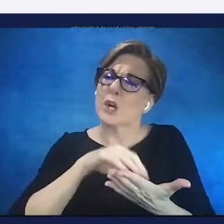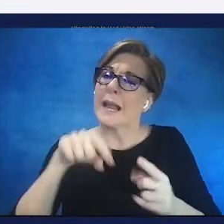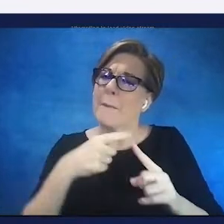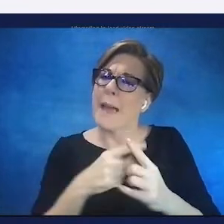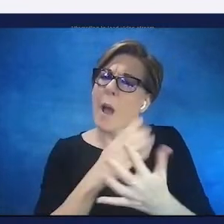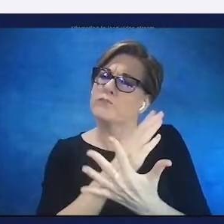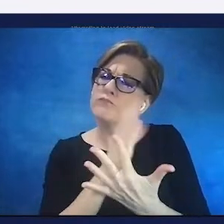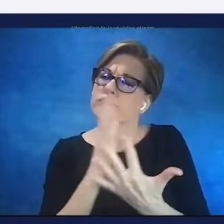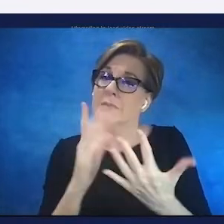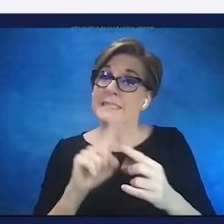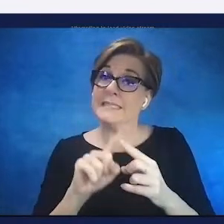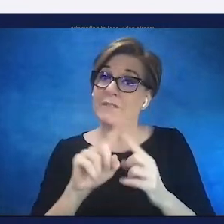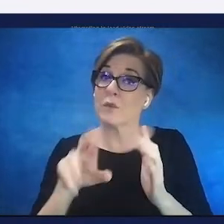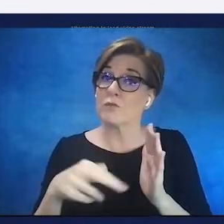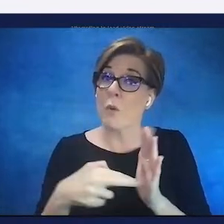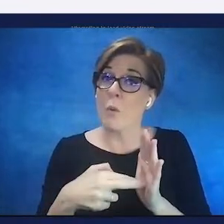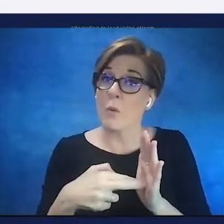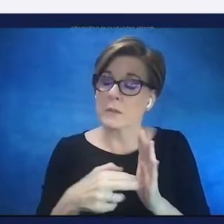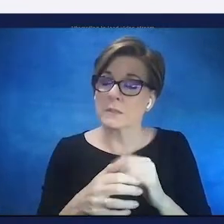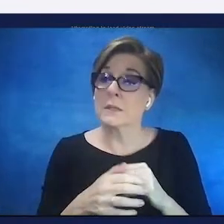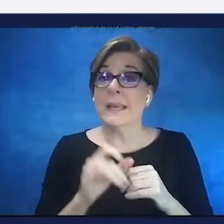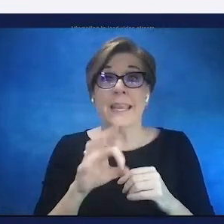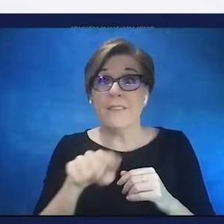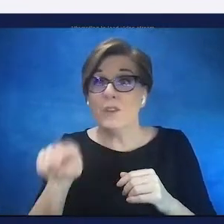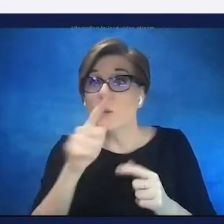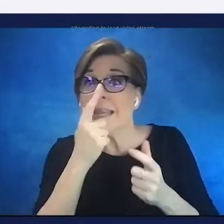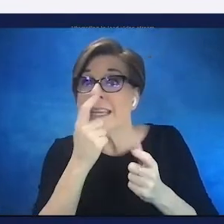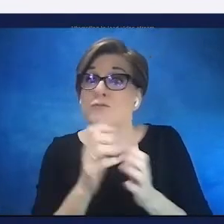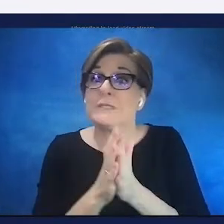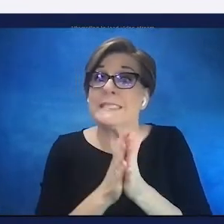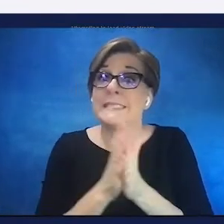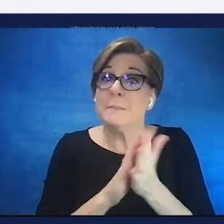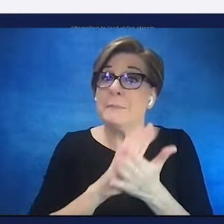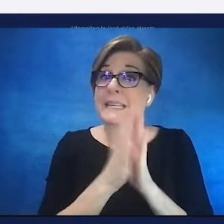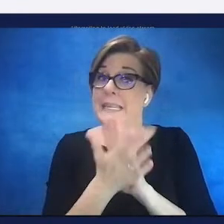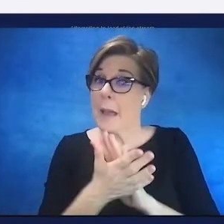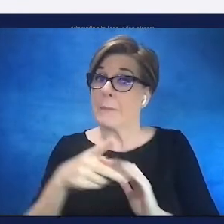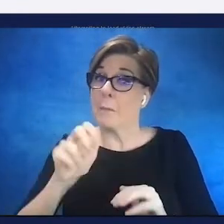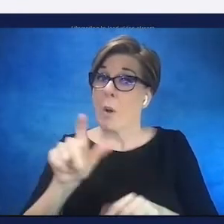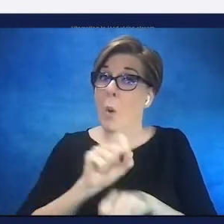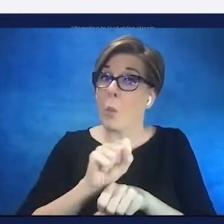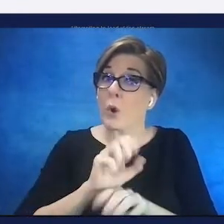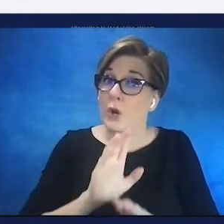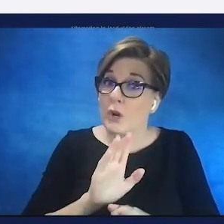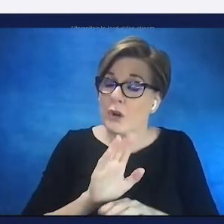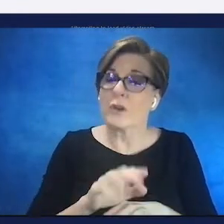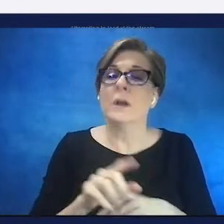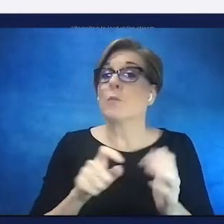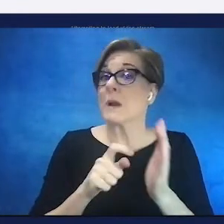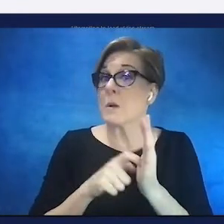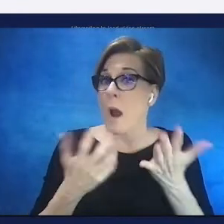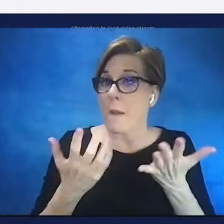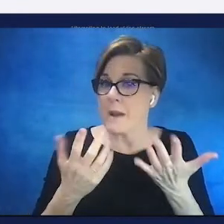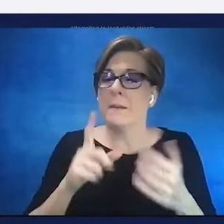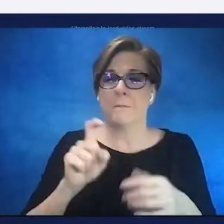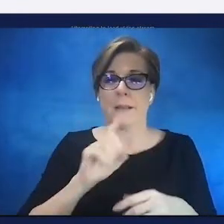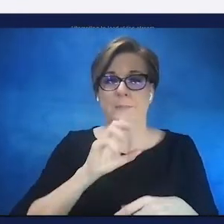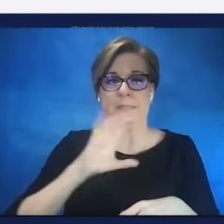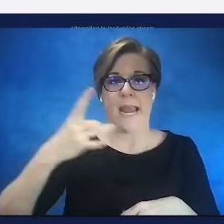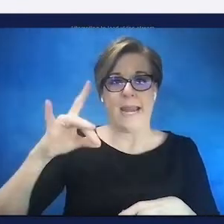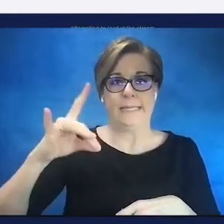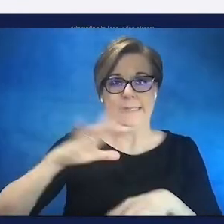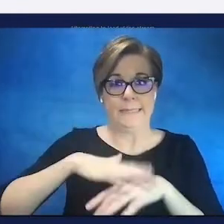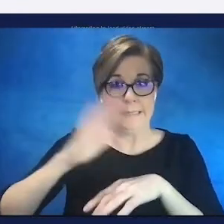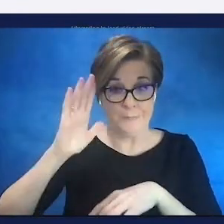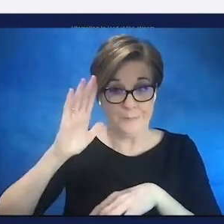different roles of a poll worker. Now, for those of you interested in becoming a poll or election worker, the requirements include that you must be